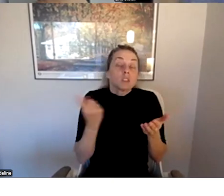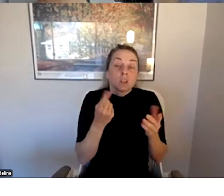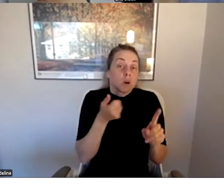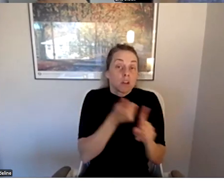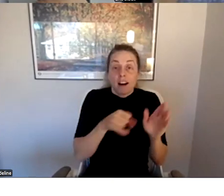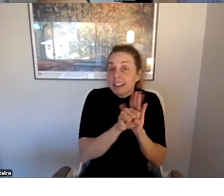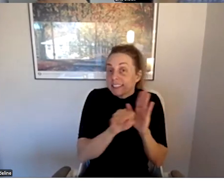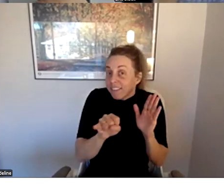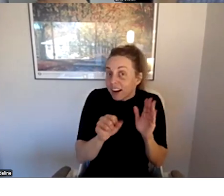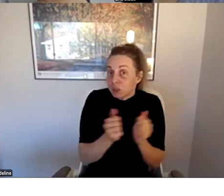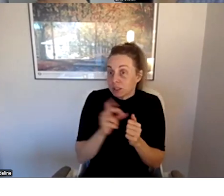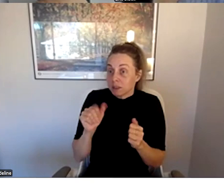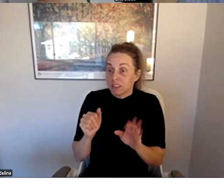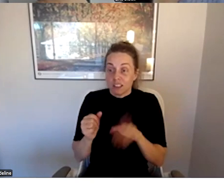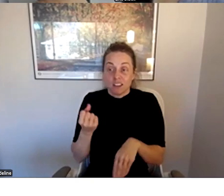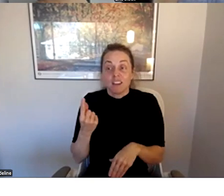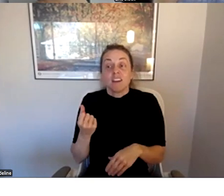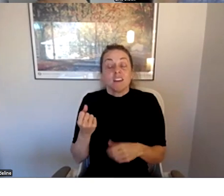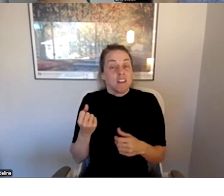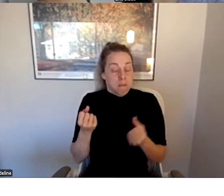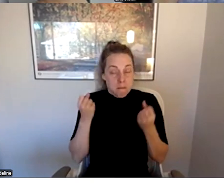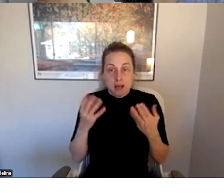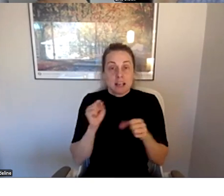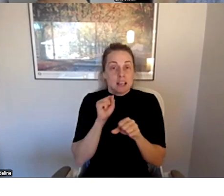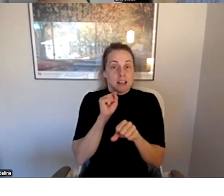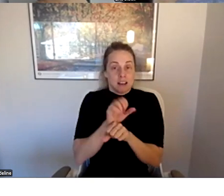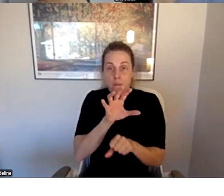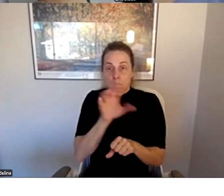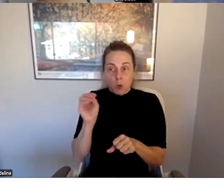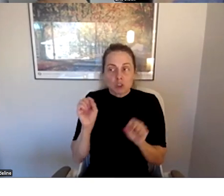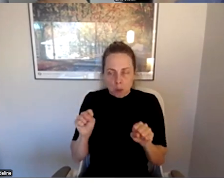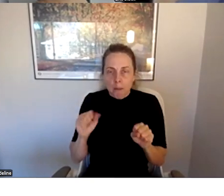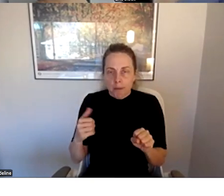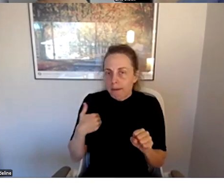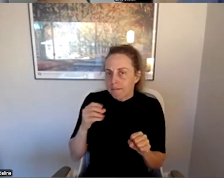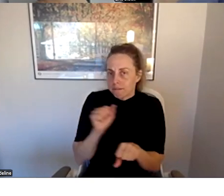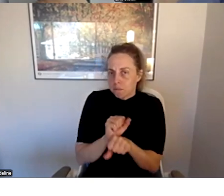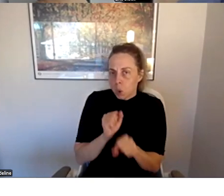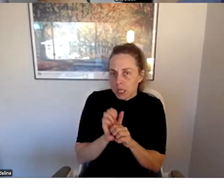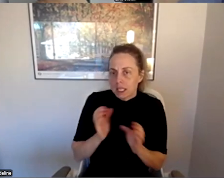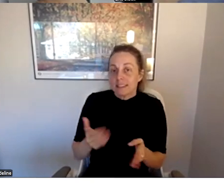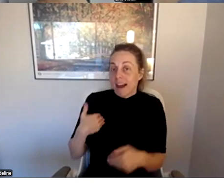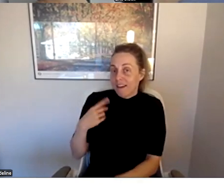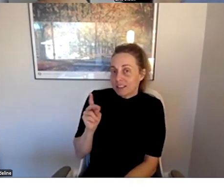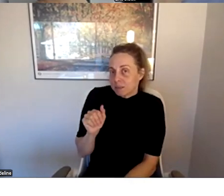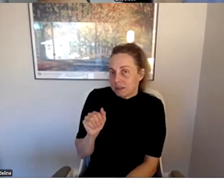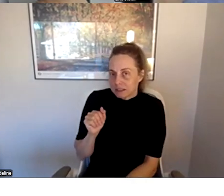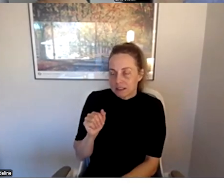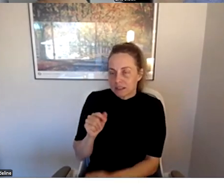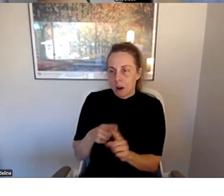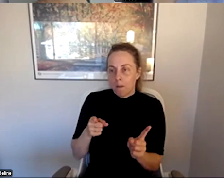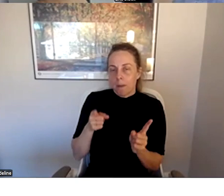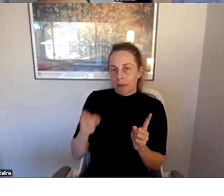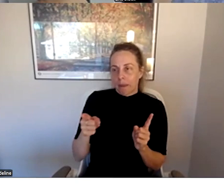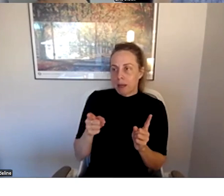or not. You know, there's a lot of employers out there that probably have employees that have disabilities, but they are